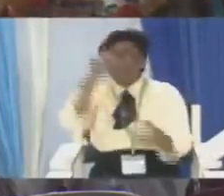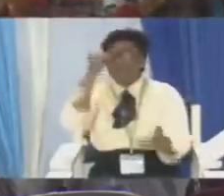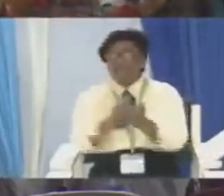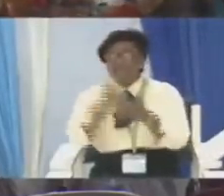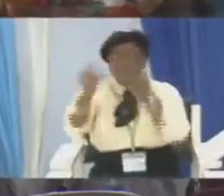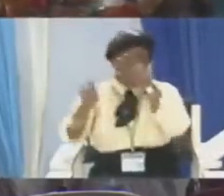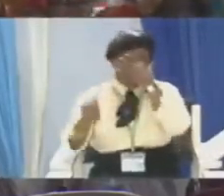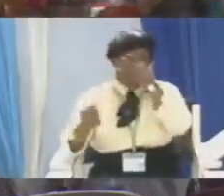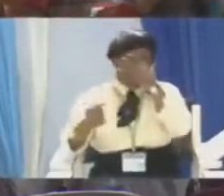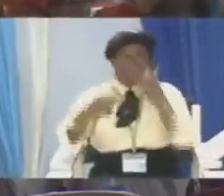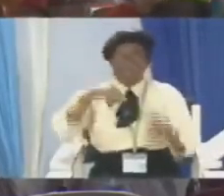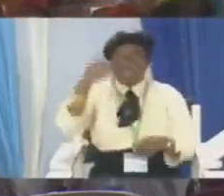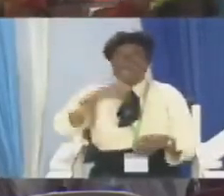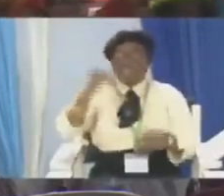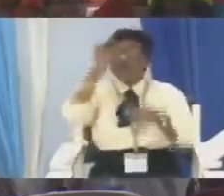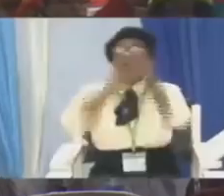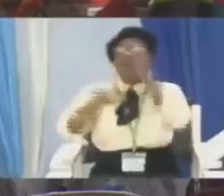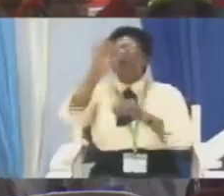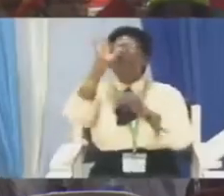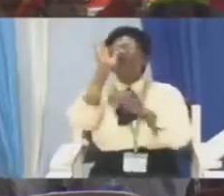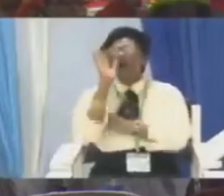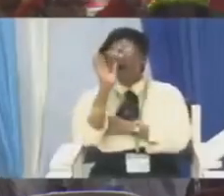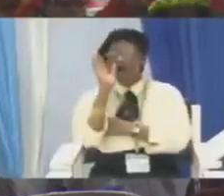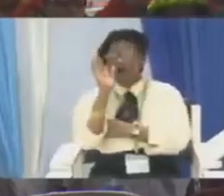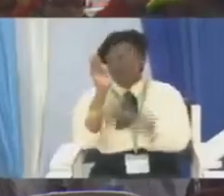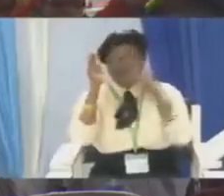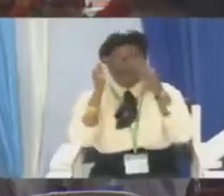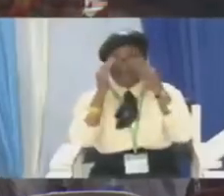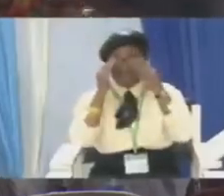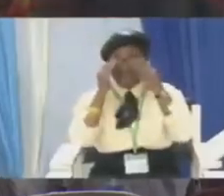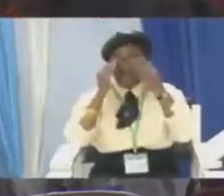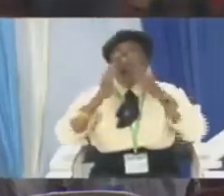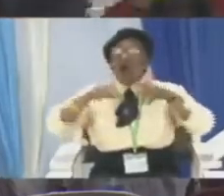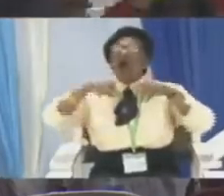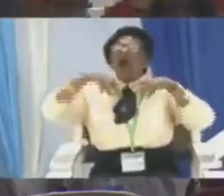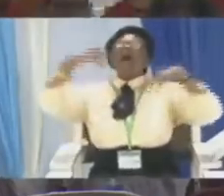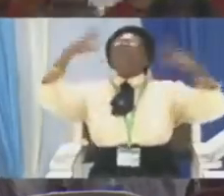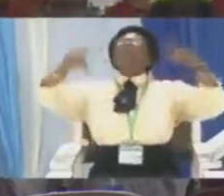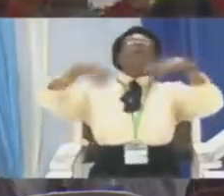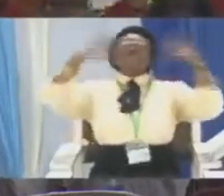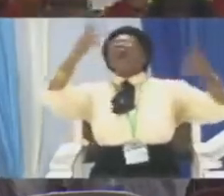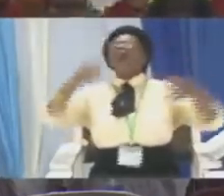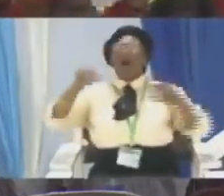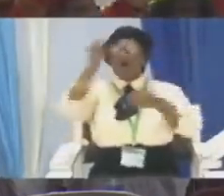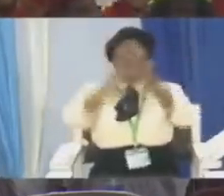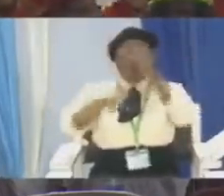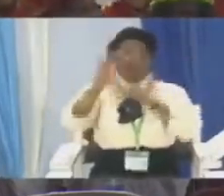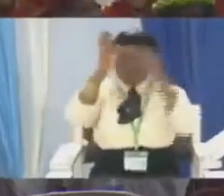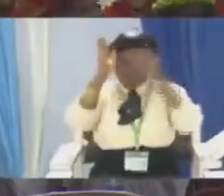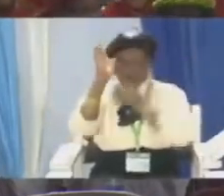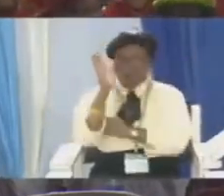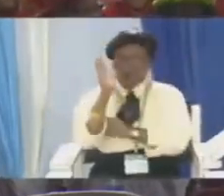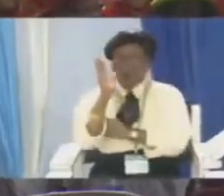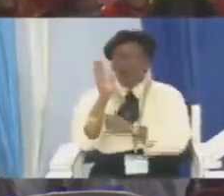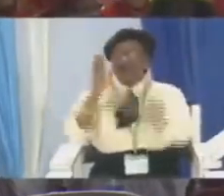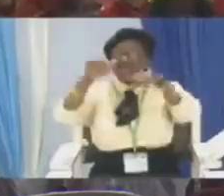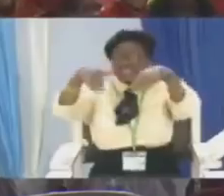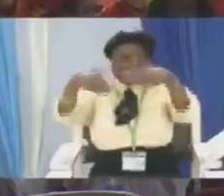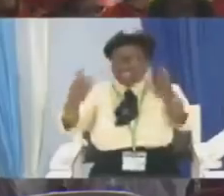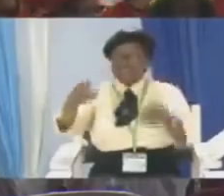Say, oh God! Oh God! Give me